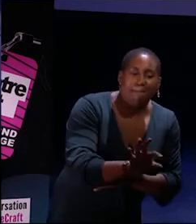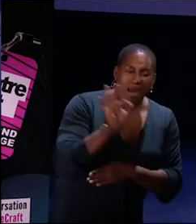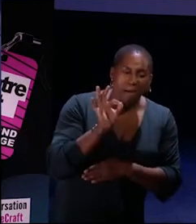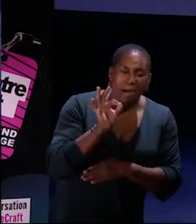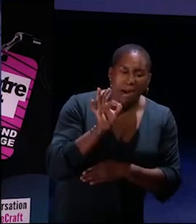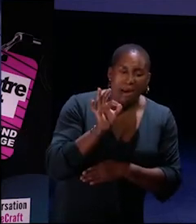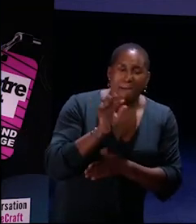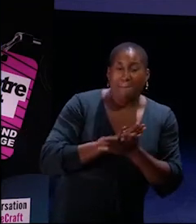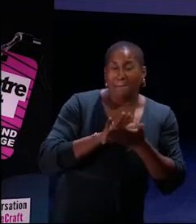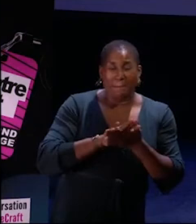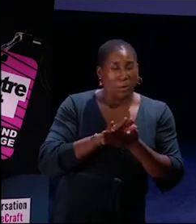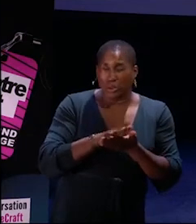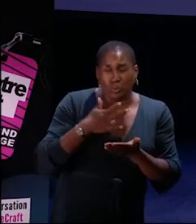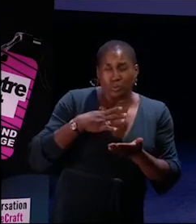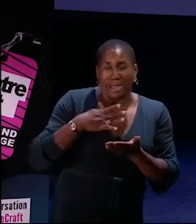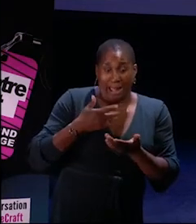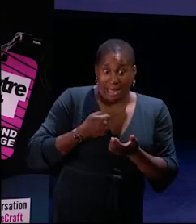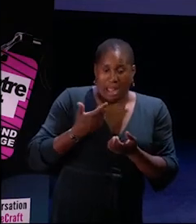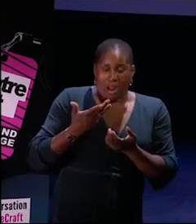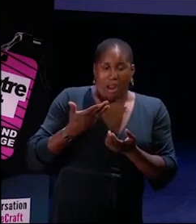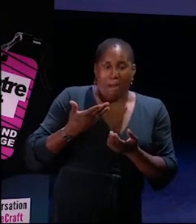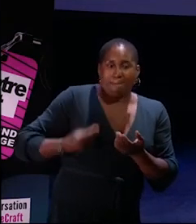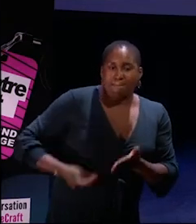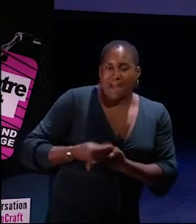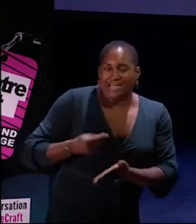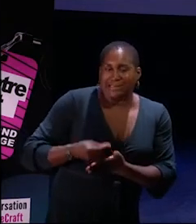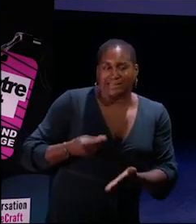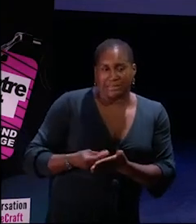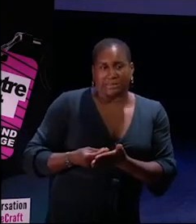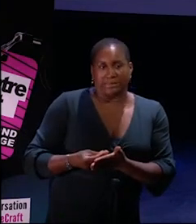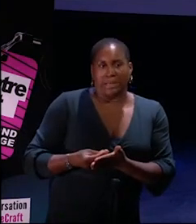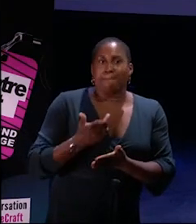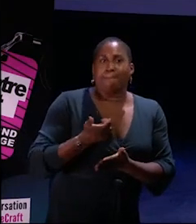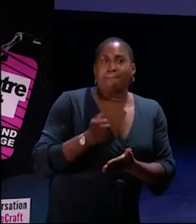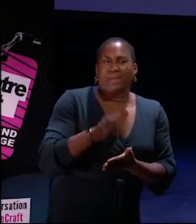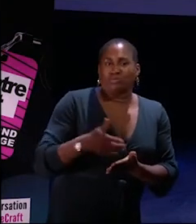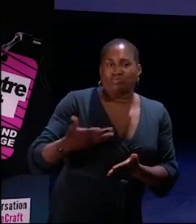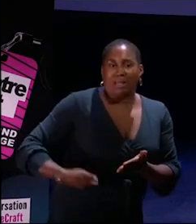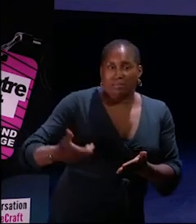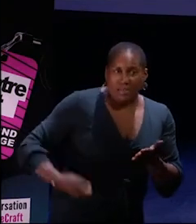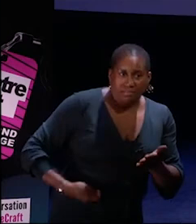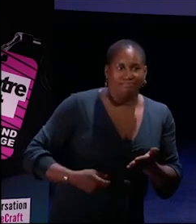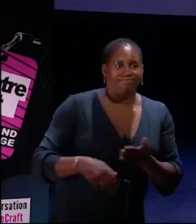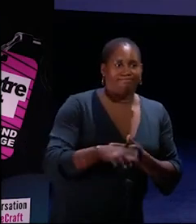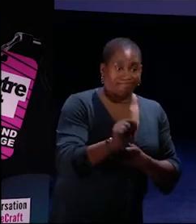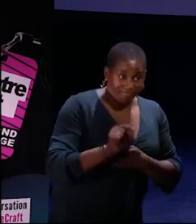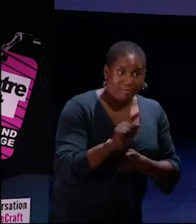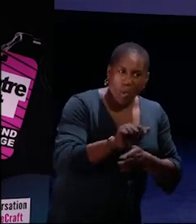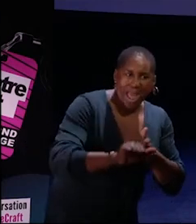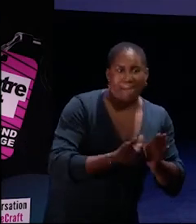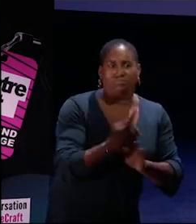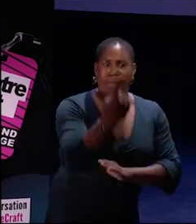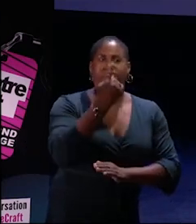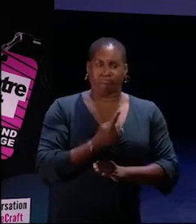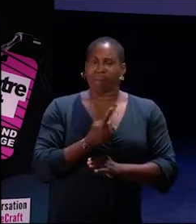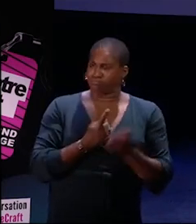the expense, really, of having that person on salary all the time. They can pull in expertise. I think that